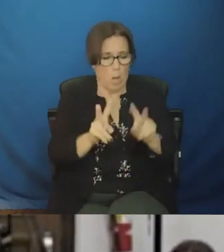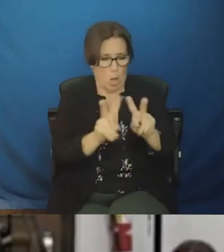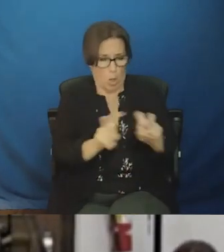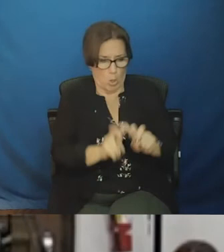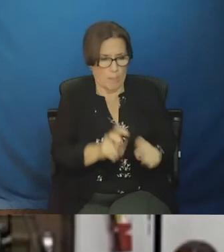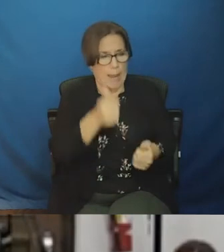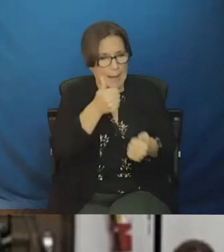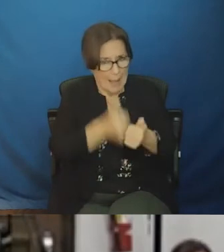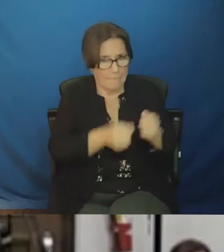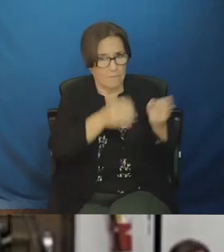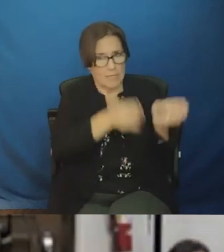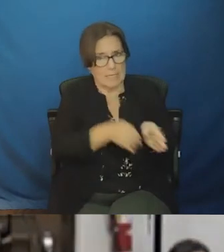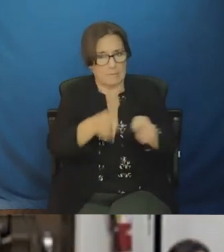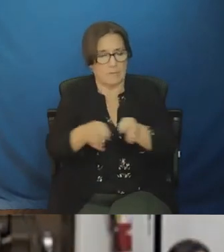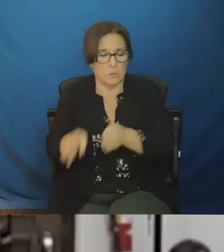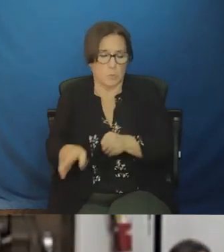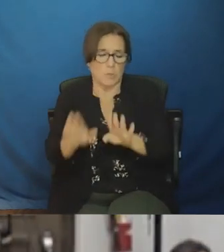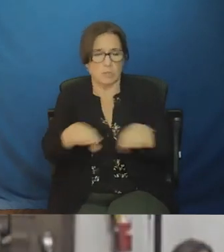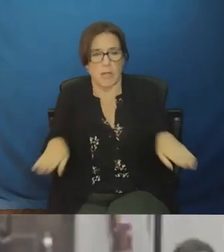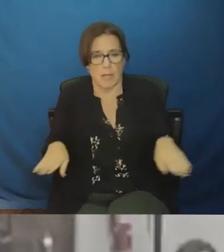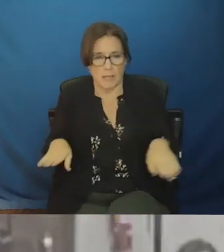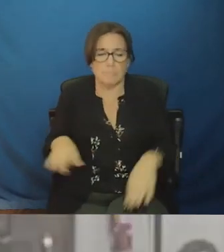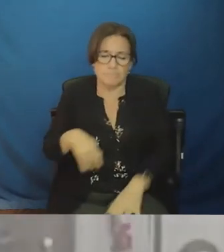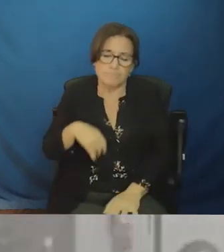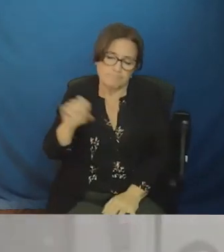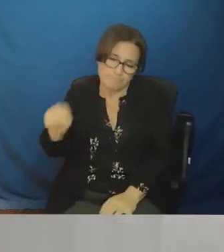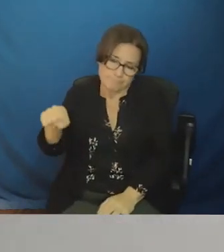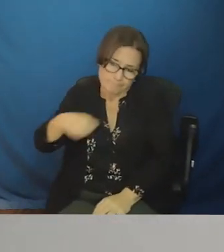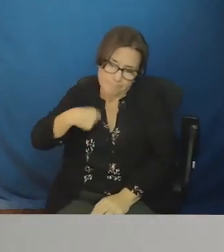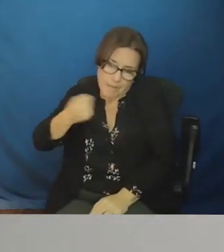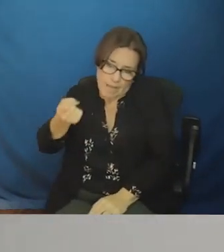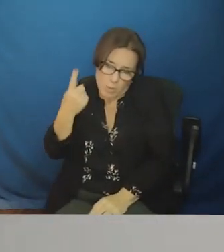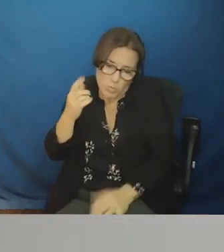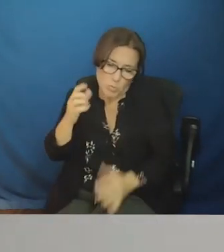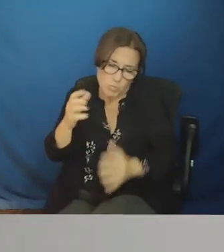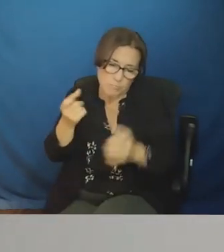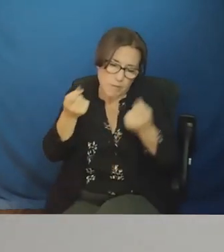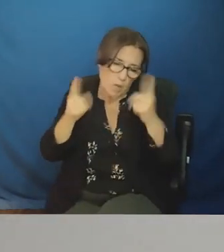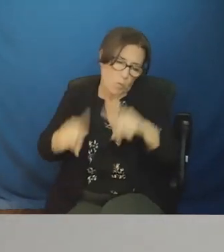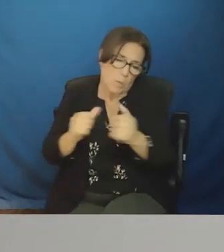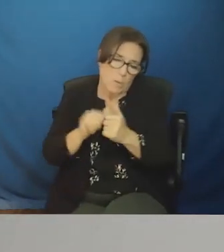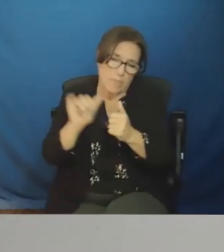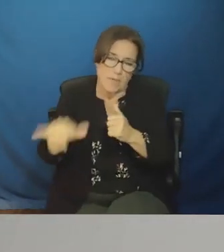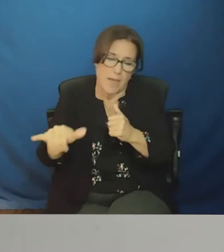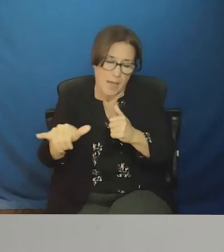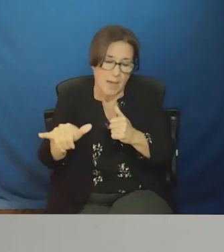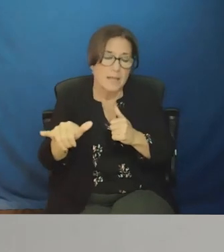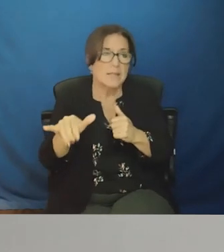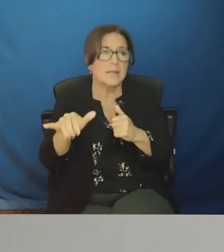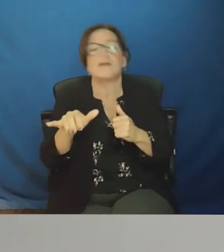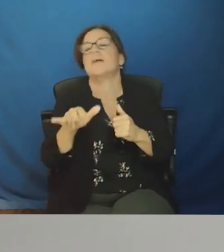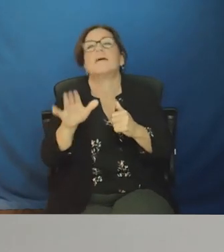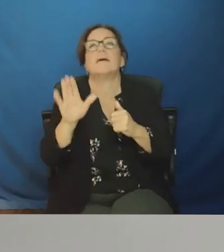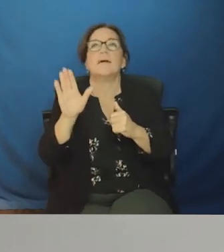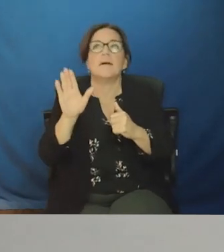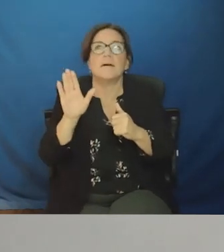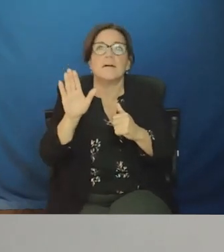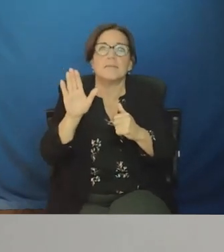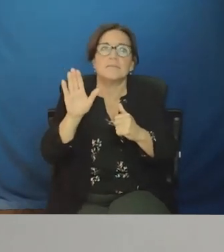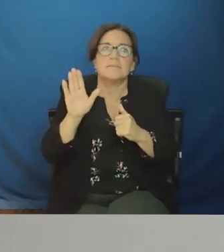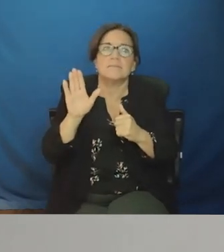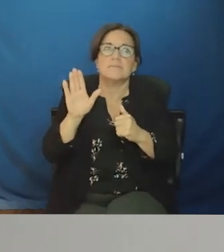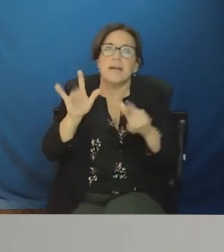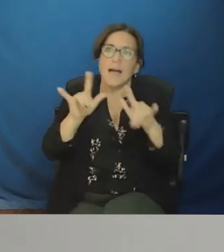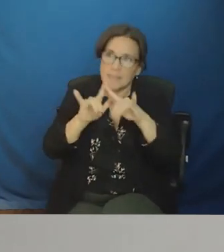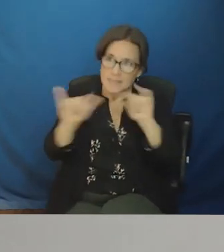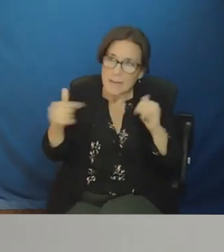just, I agree with that. And I'm on board with that. I just think that sometimes it gets overlooked at the success in those smaller groups.